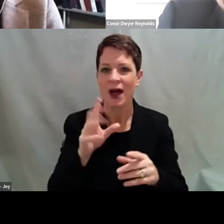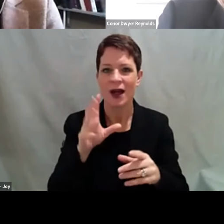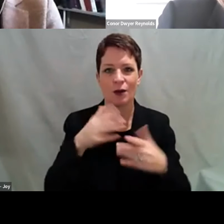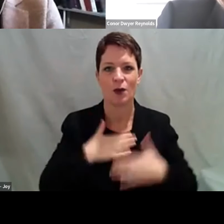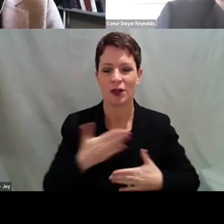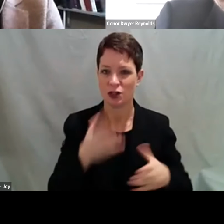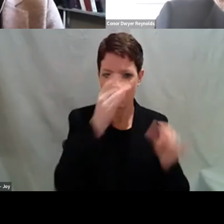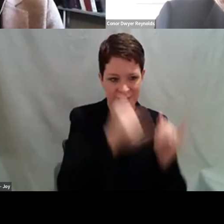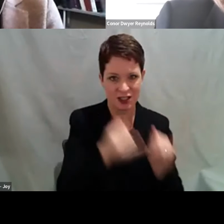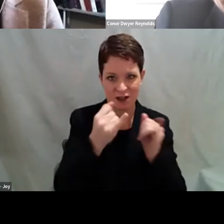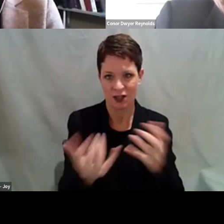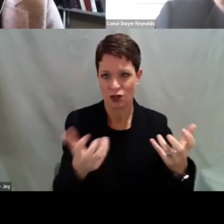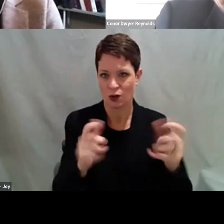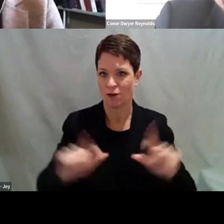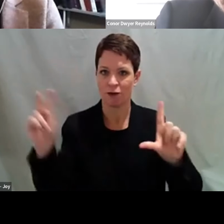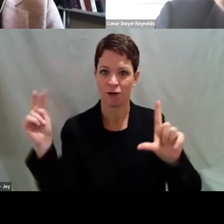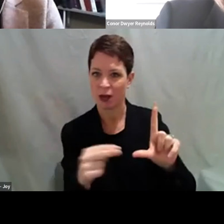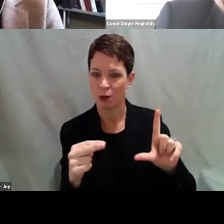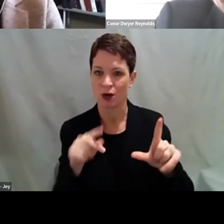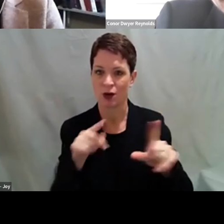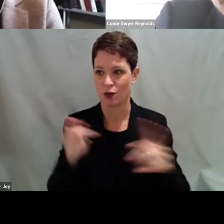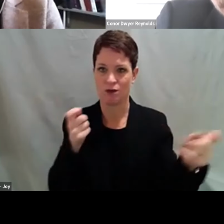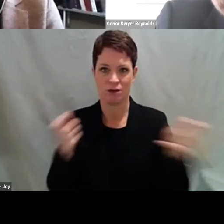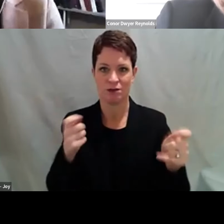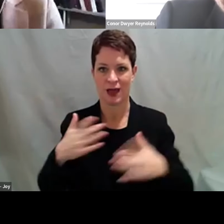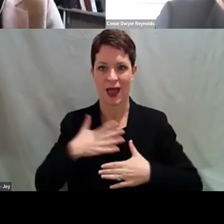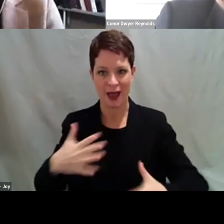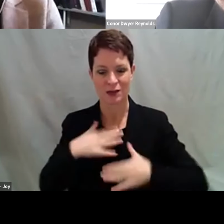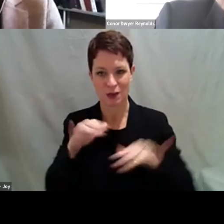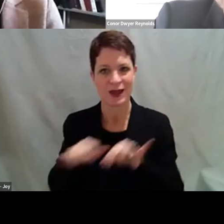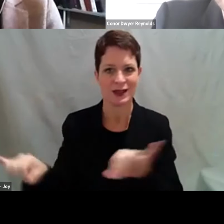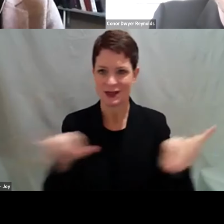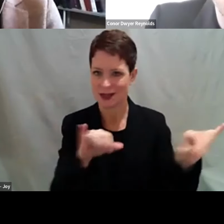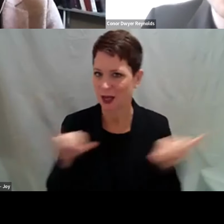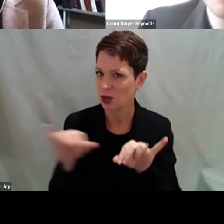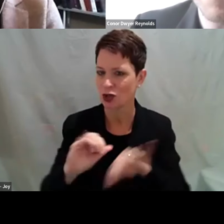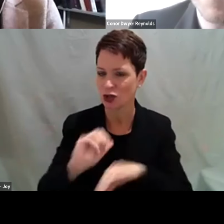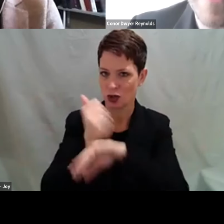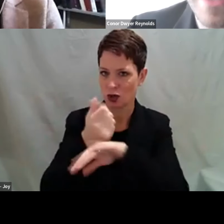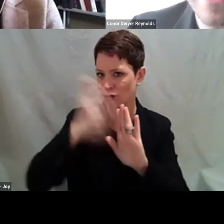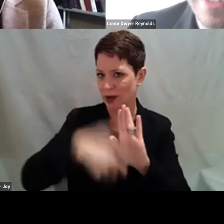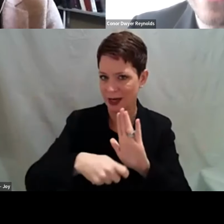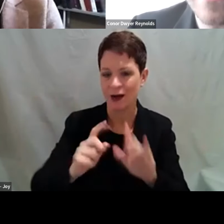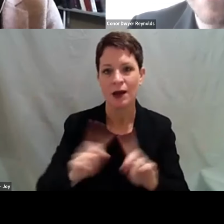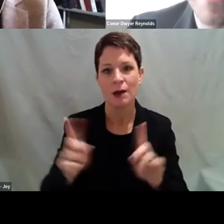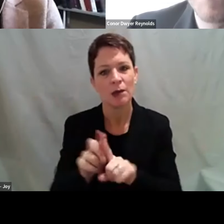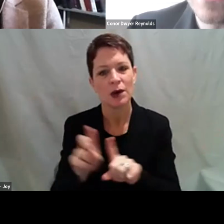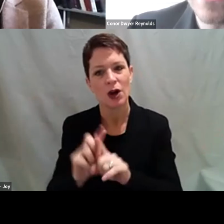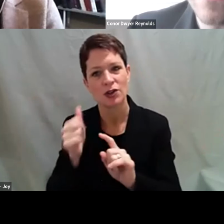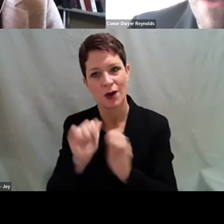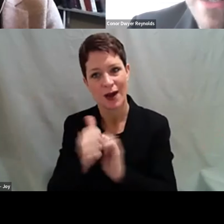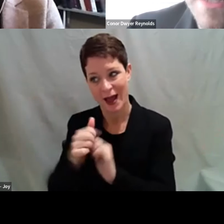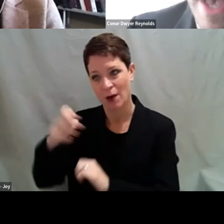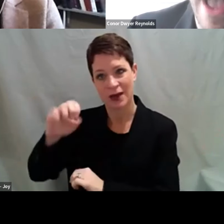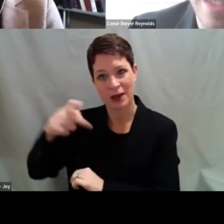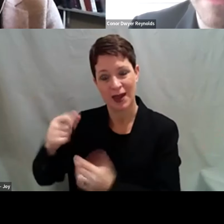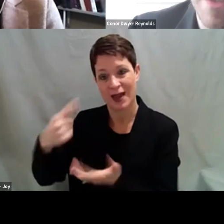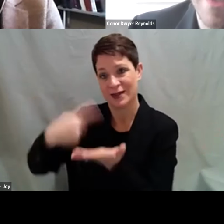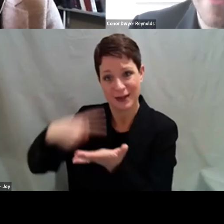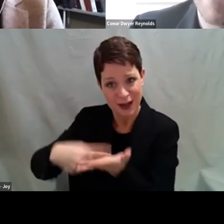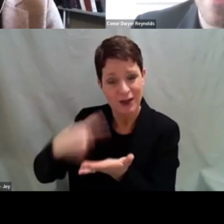individualizing framework through the regulation of asthma at the standard setting level, but also through the way that the agency publicly talks